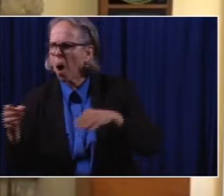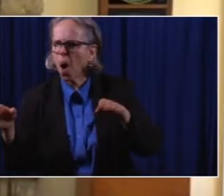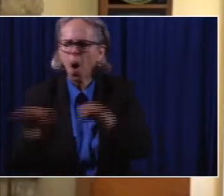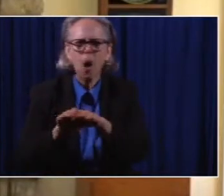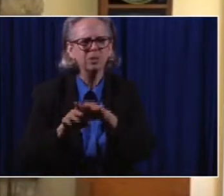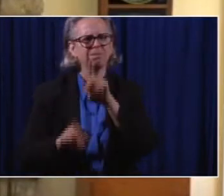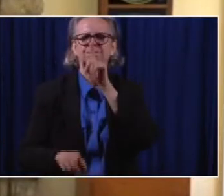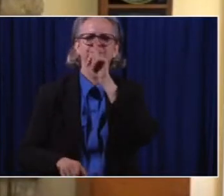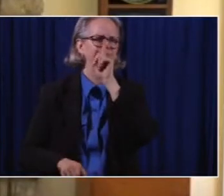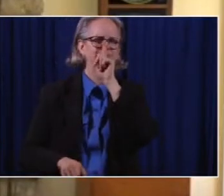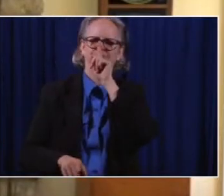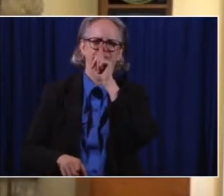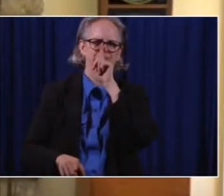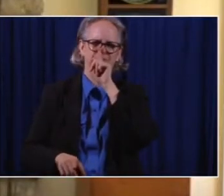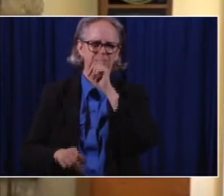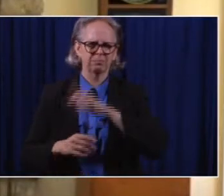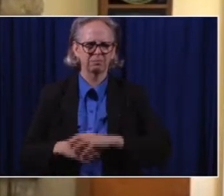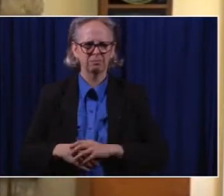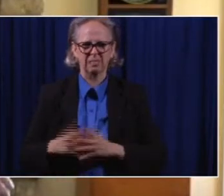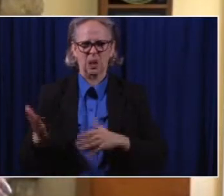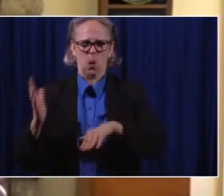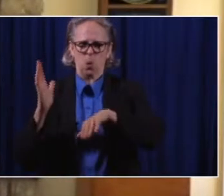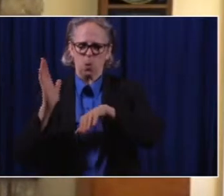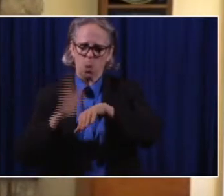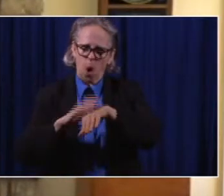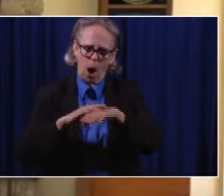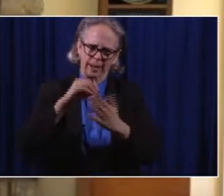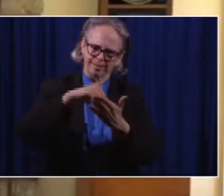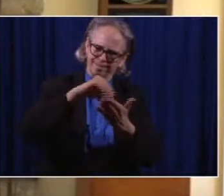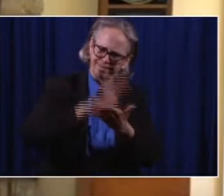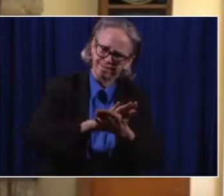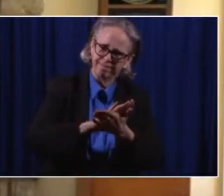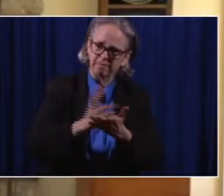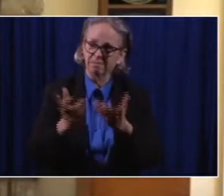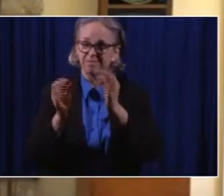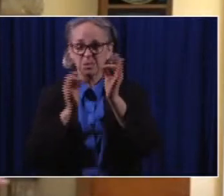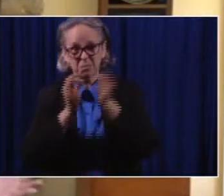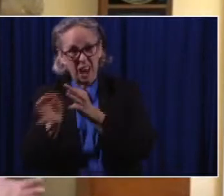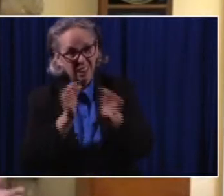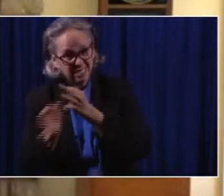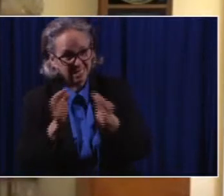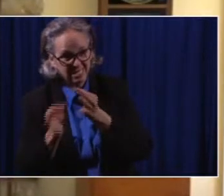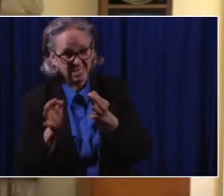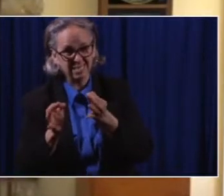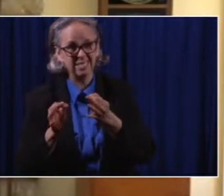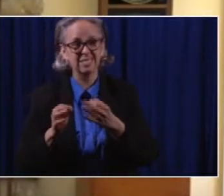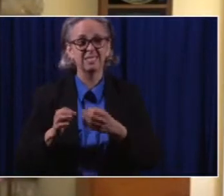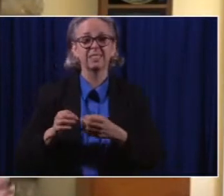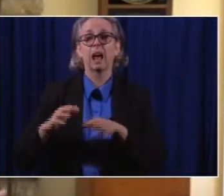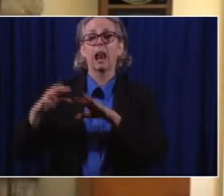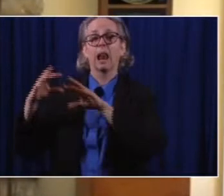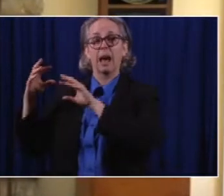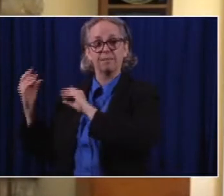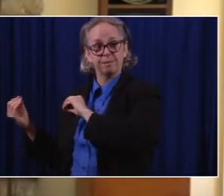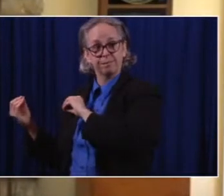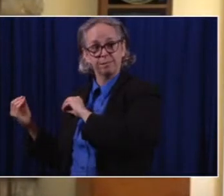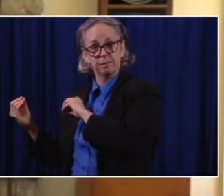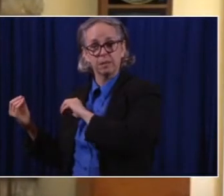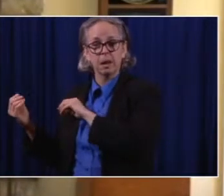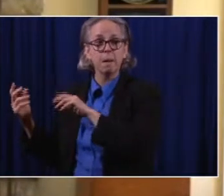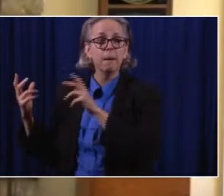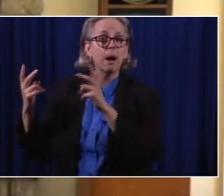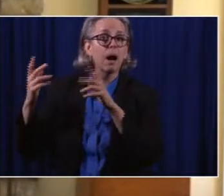facts, give a warning. When they come back, if the situation is not good, then, they can take at